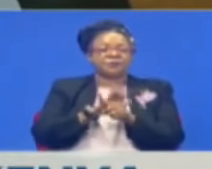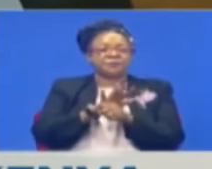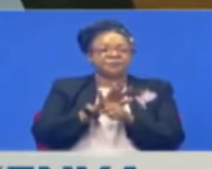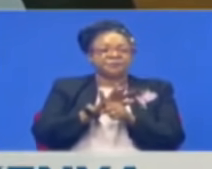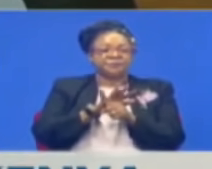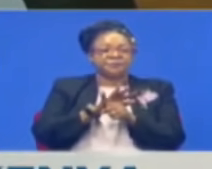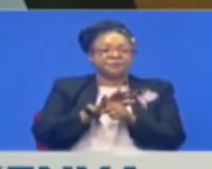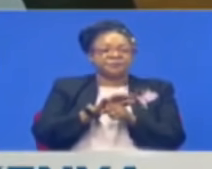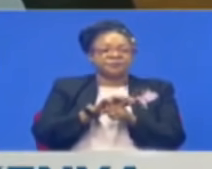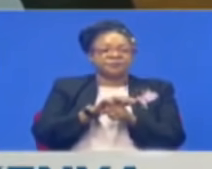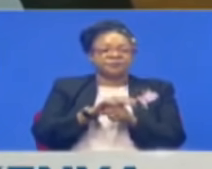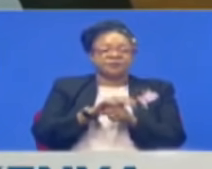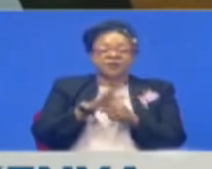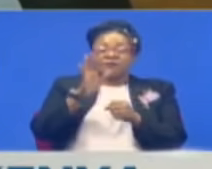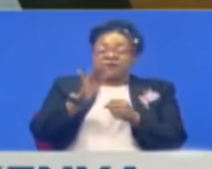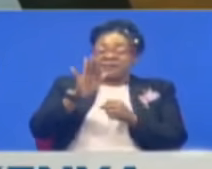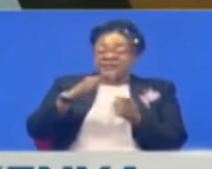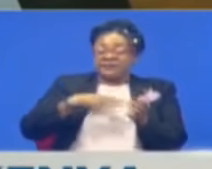tuna mategemeo